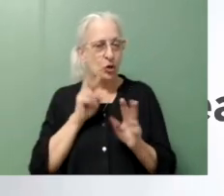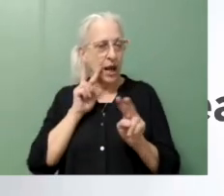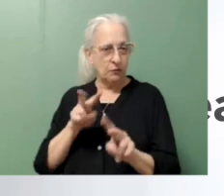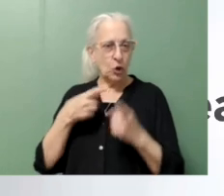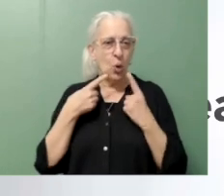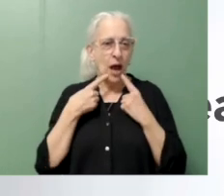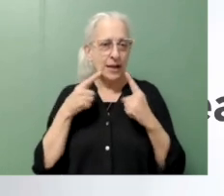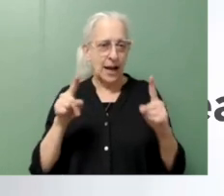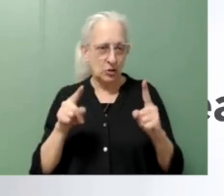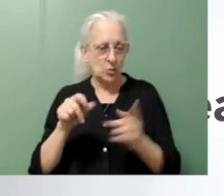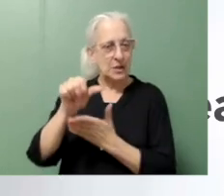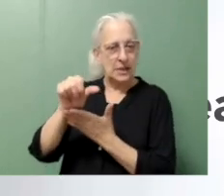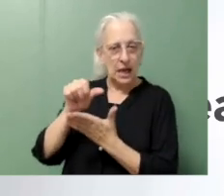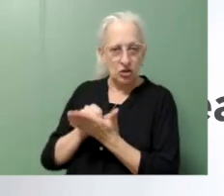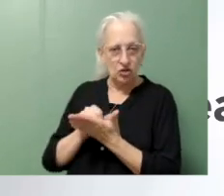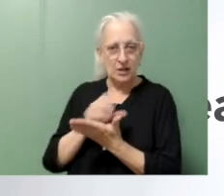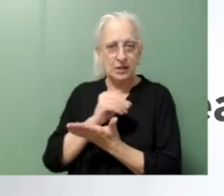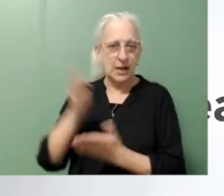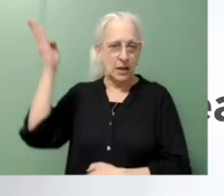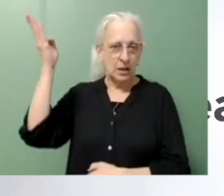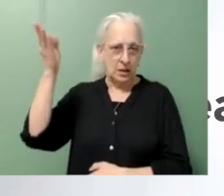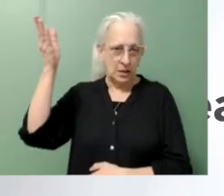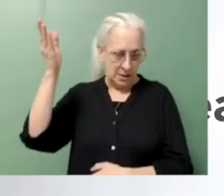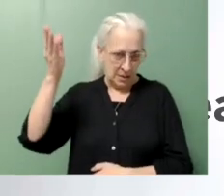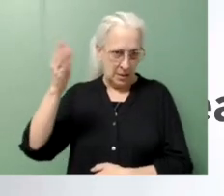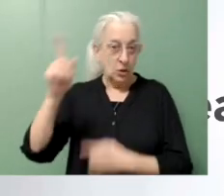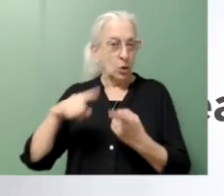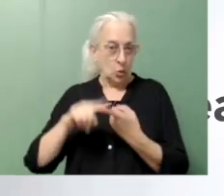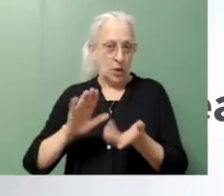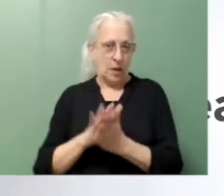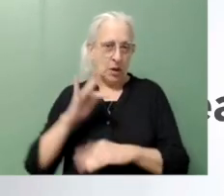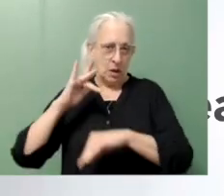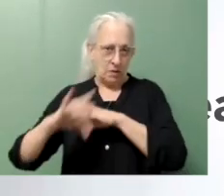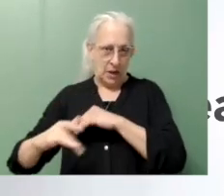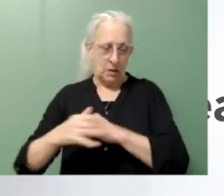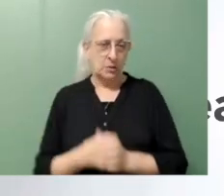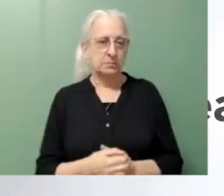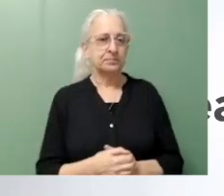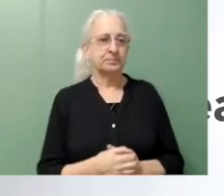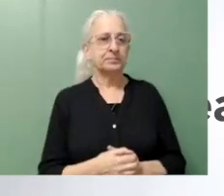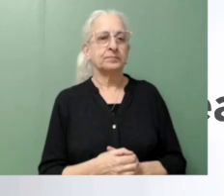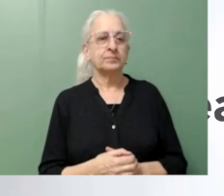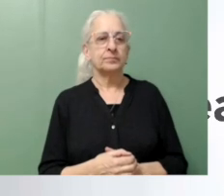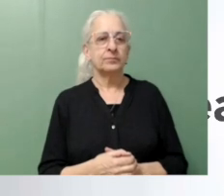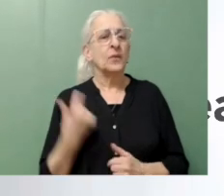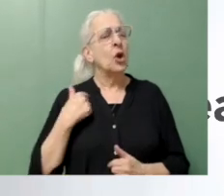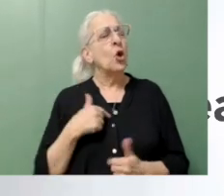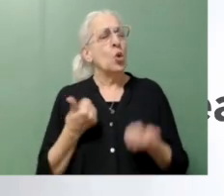announcements, agendas, and presentations when they become available. We aim to